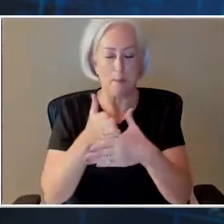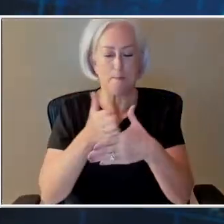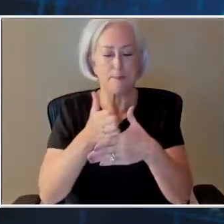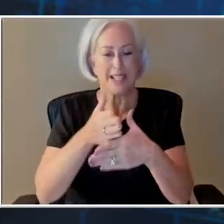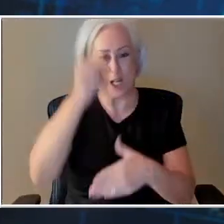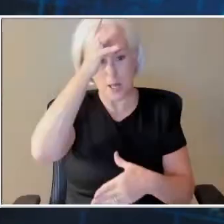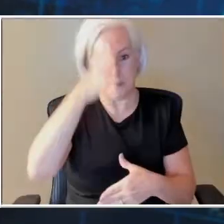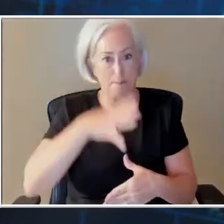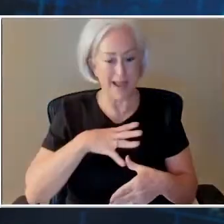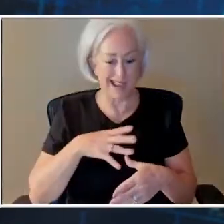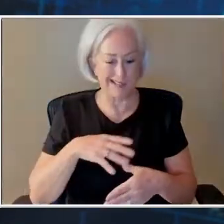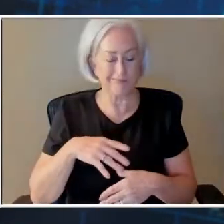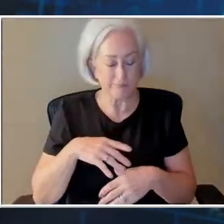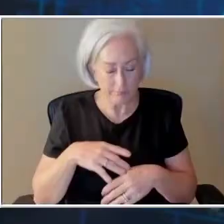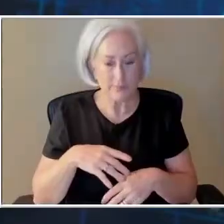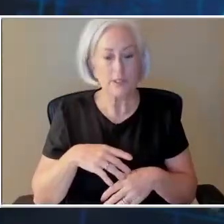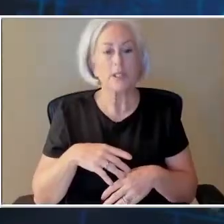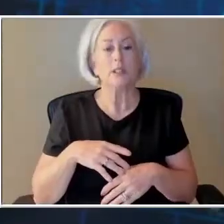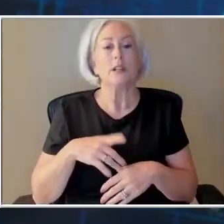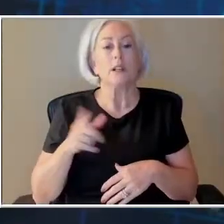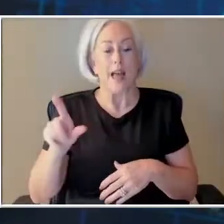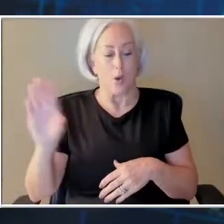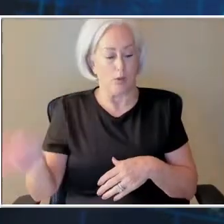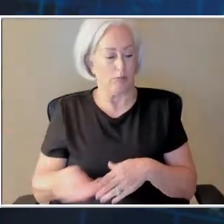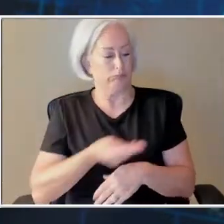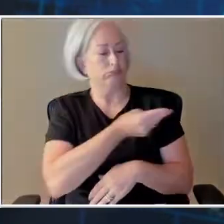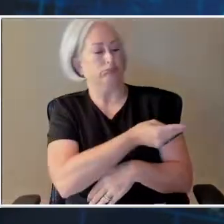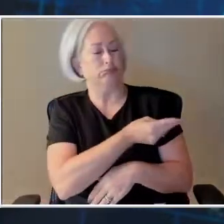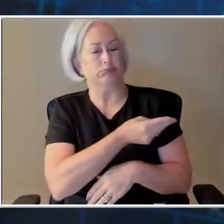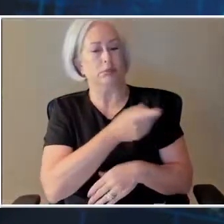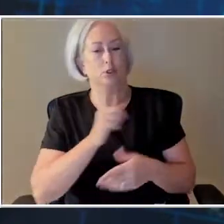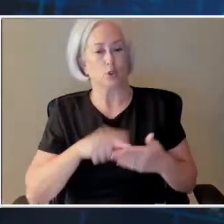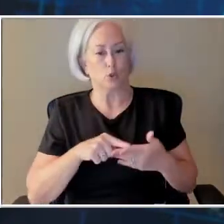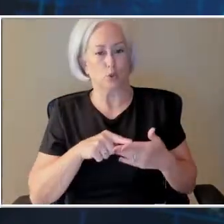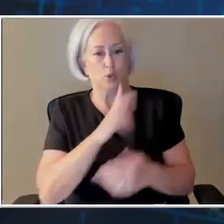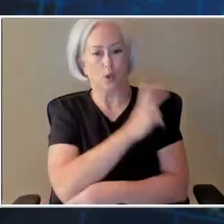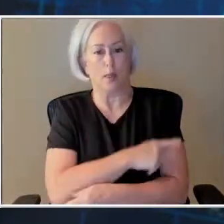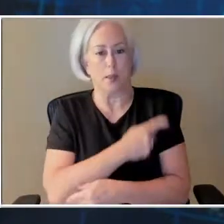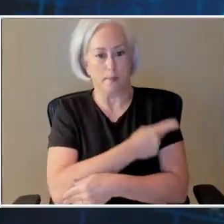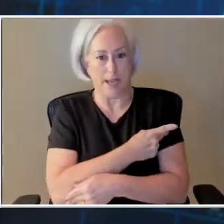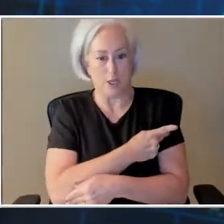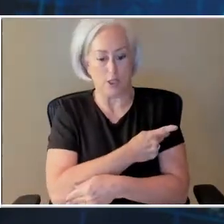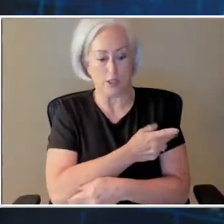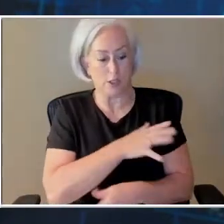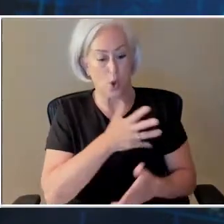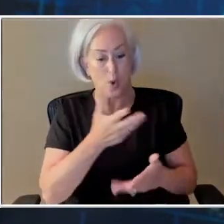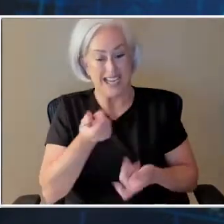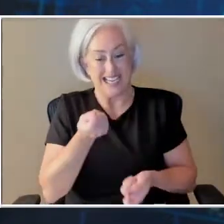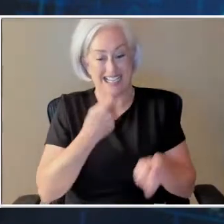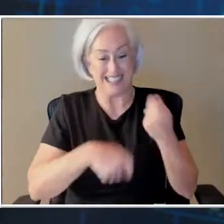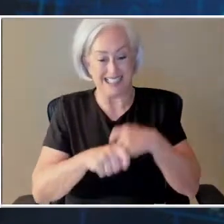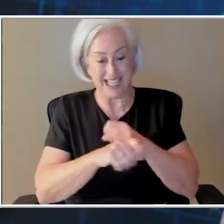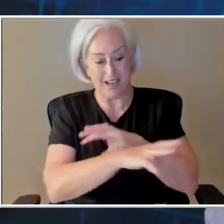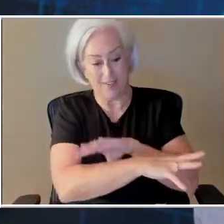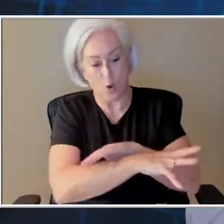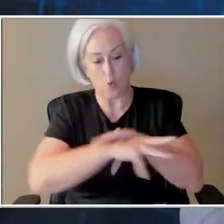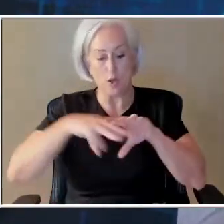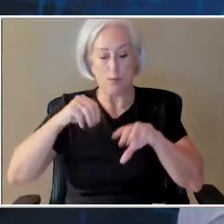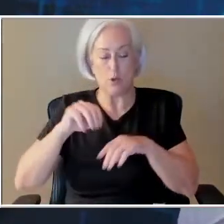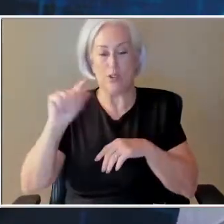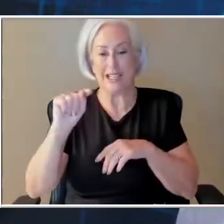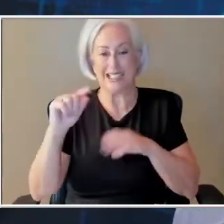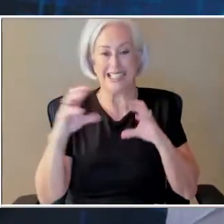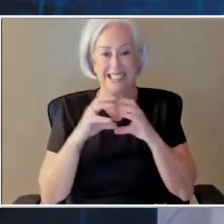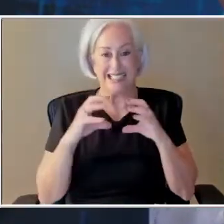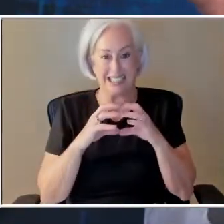will actually give it to the patient, infuse it, and instead of taking the T cells out, you know, this is going to be the GPS. This is going to go ahead and